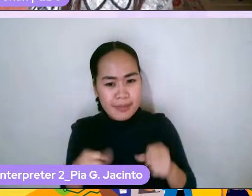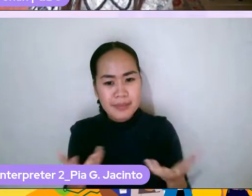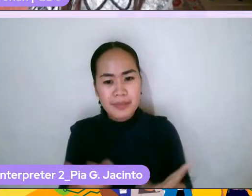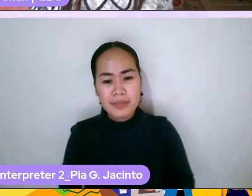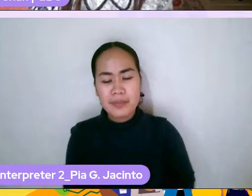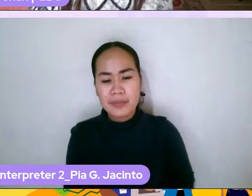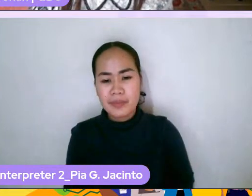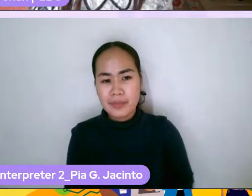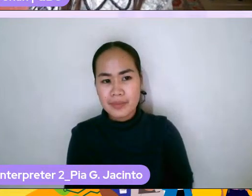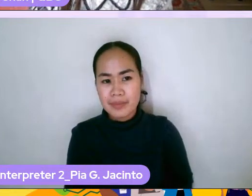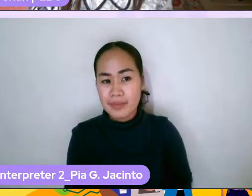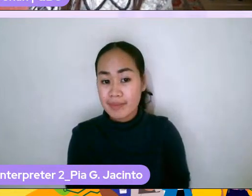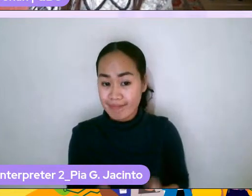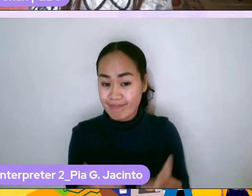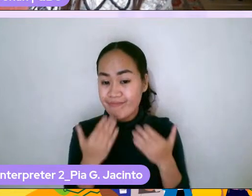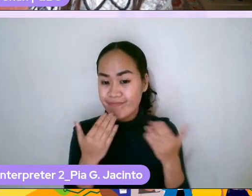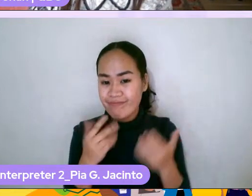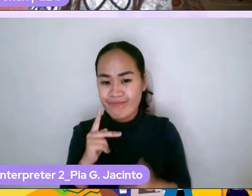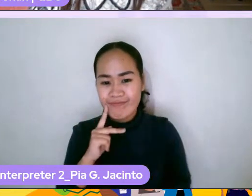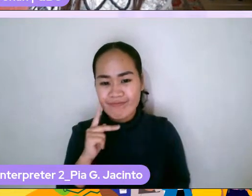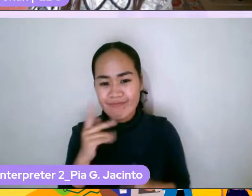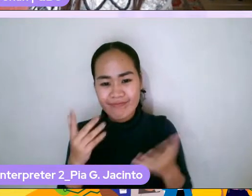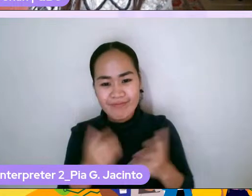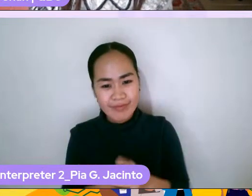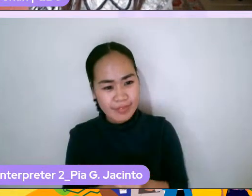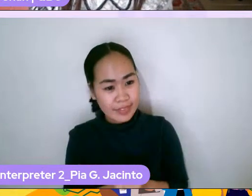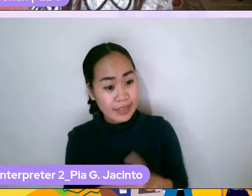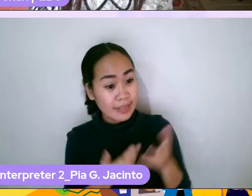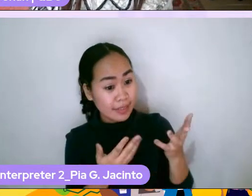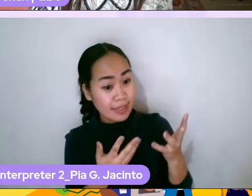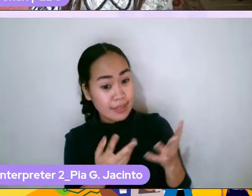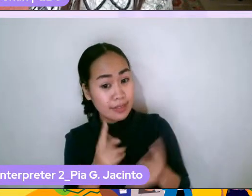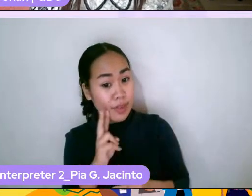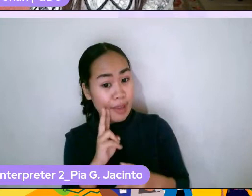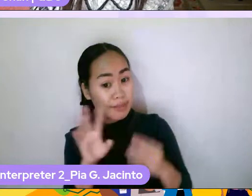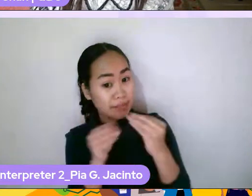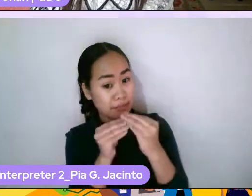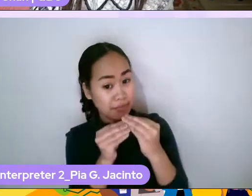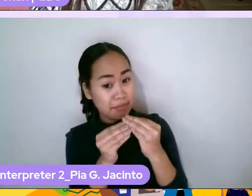All right. Thank you so much, Ms. Kat. Maybe Ms. Van can add on to that.